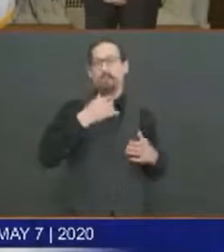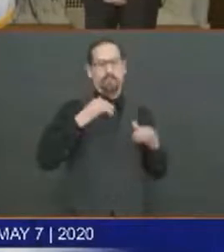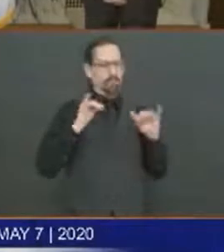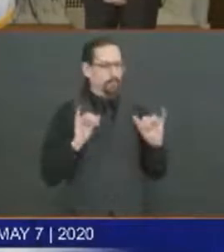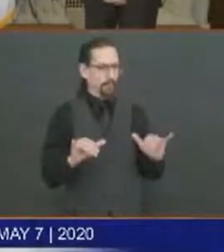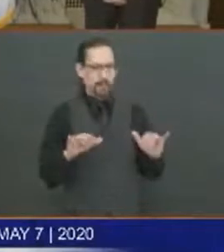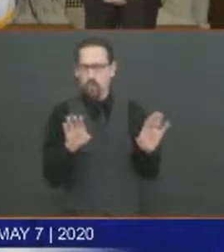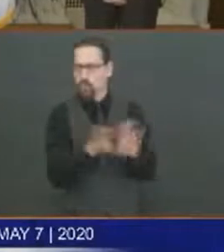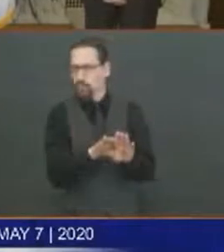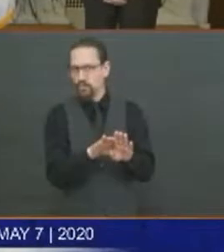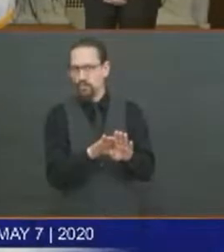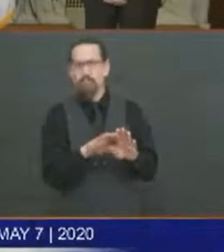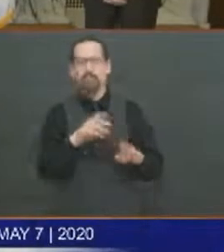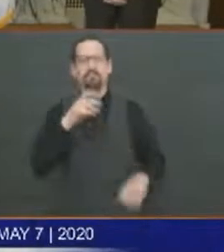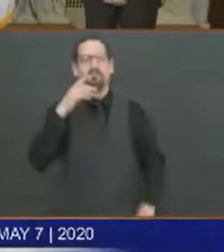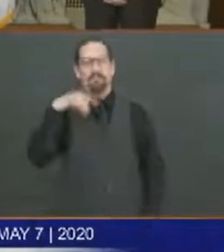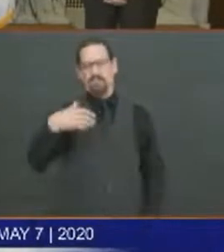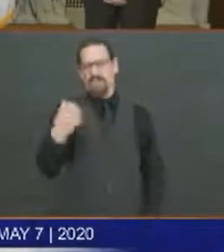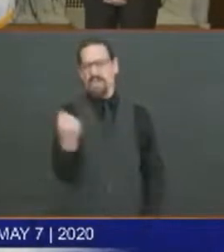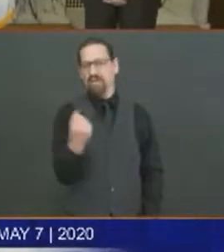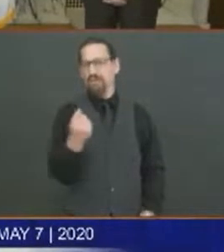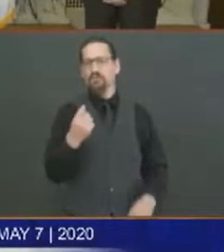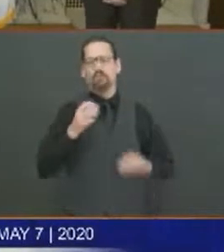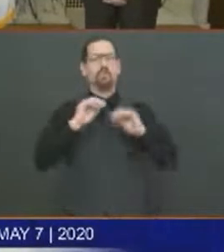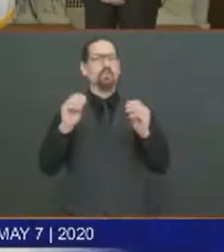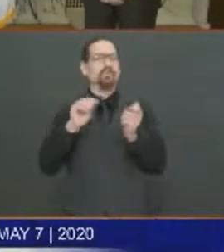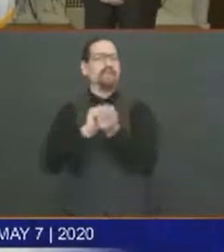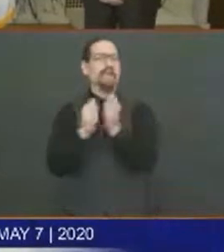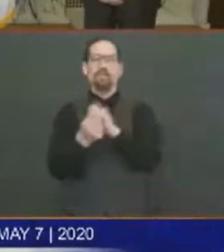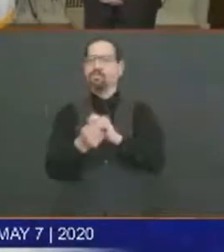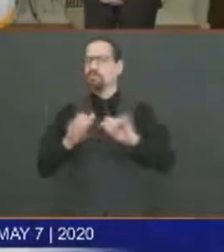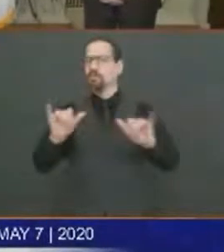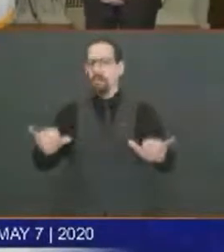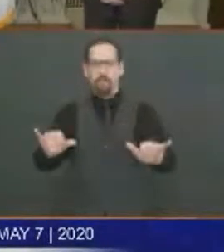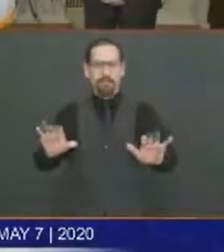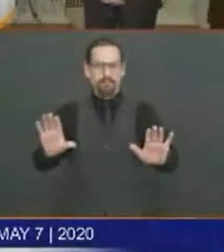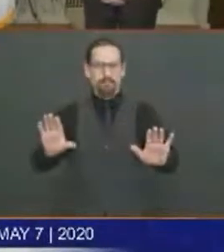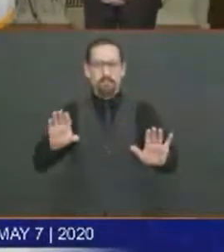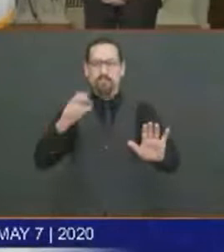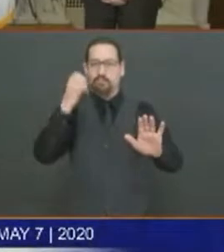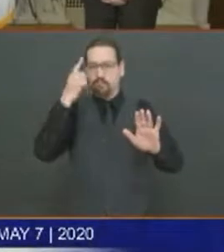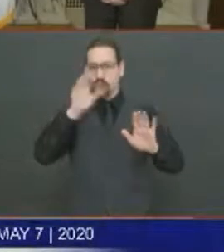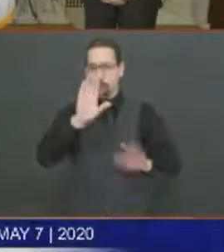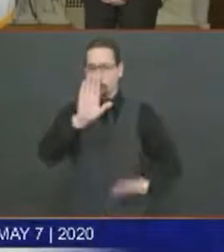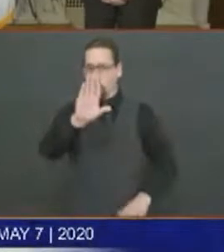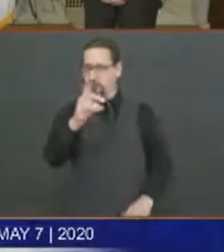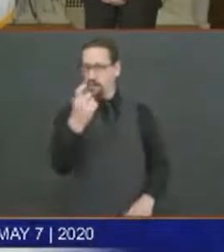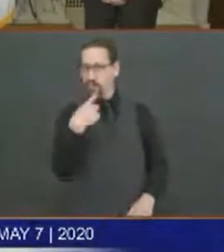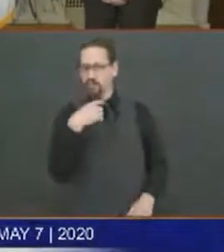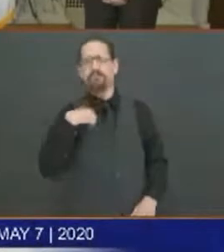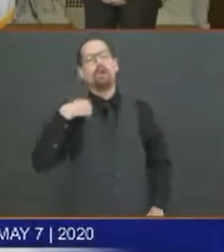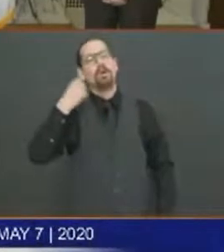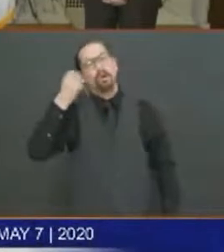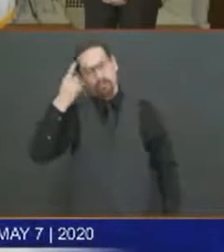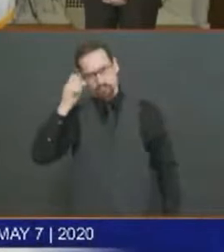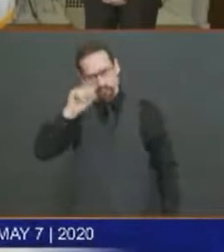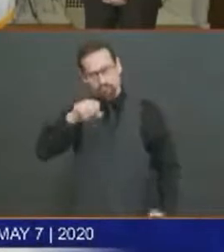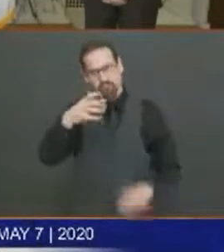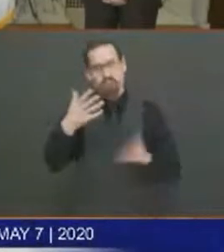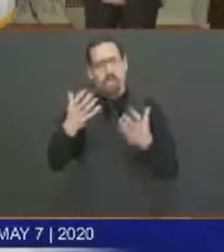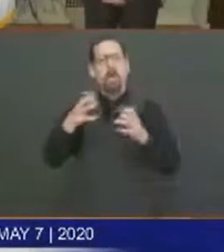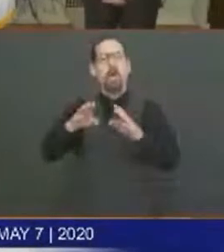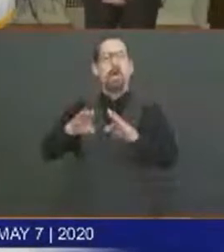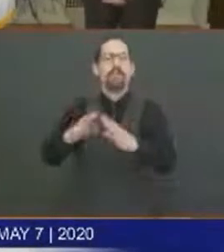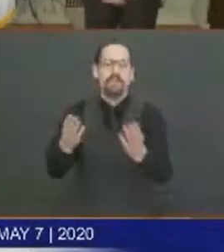on Saturday. However, I understand what you're saying, and we're working very hard to try to figure out